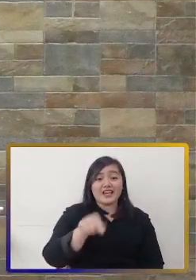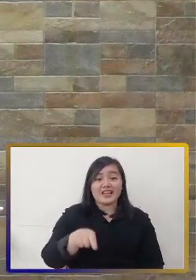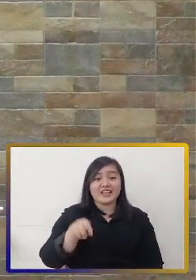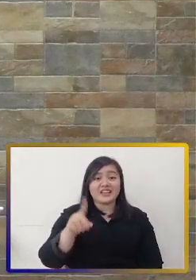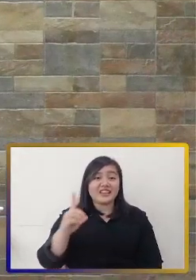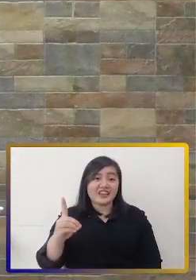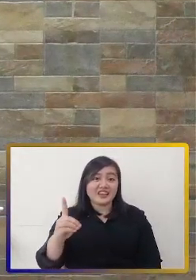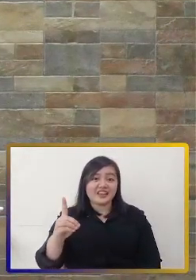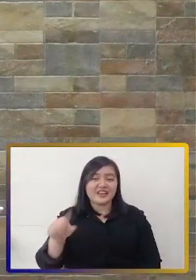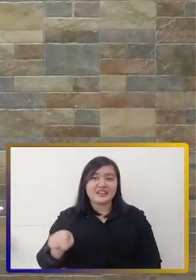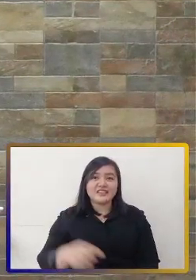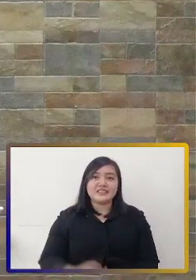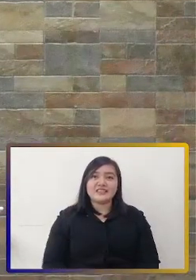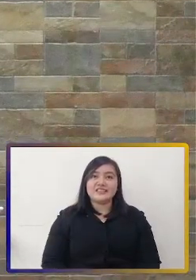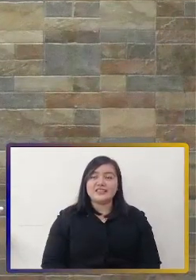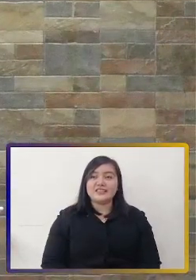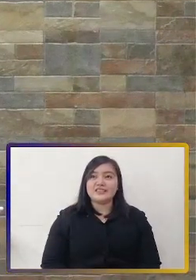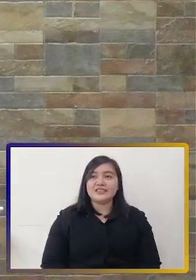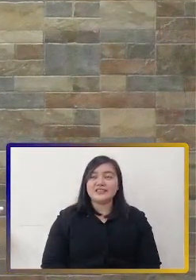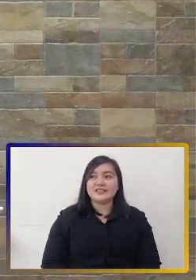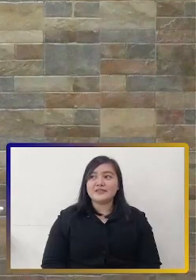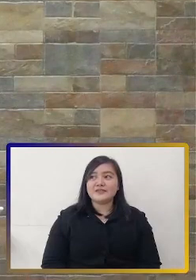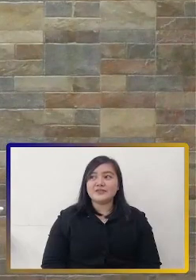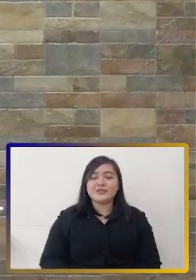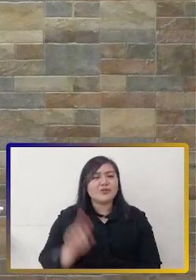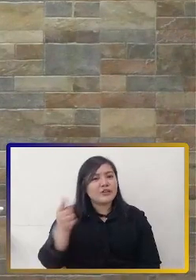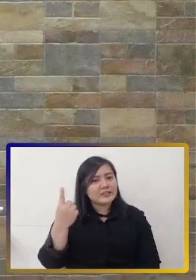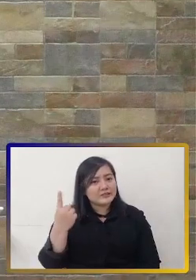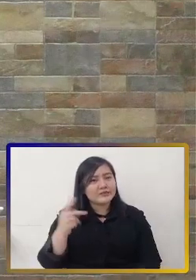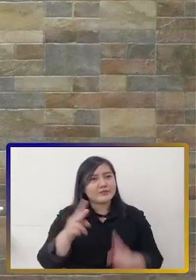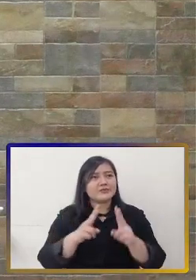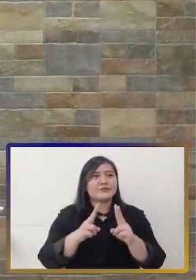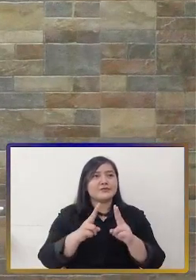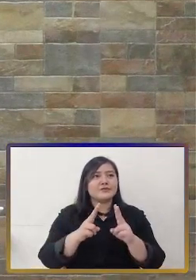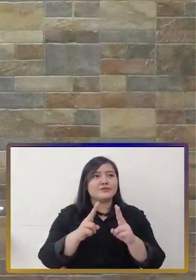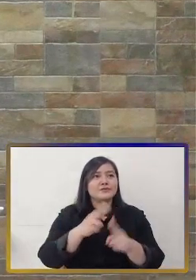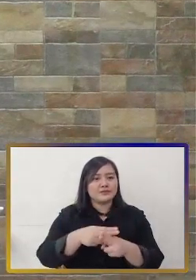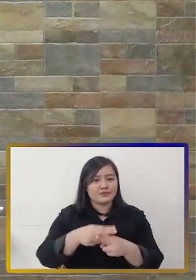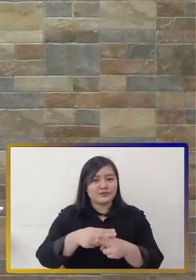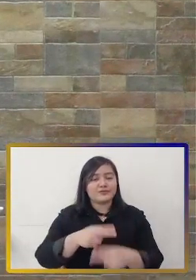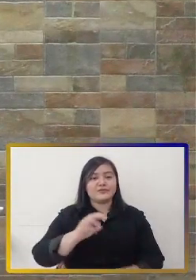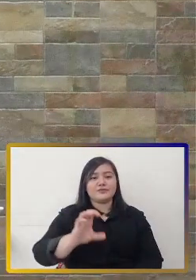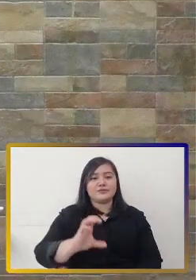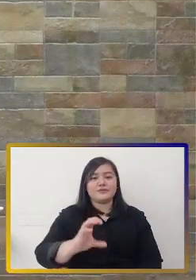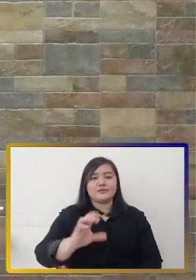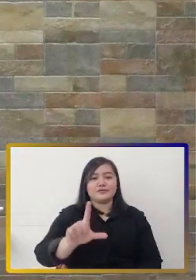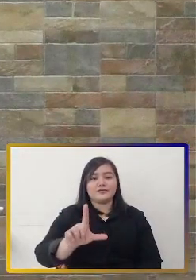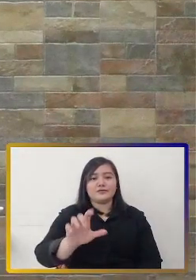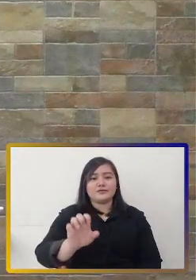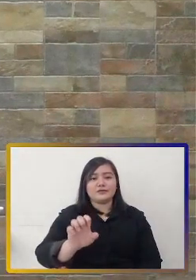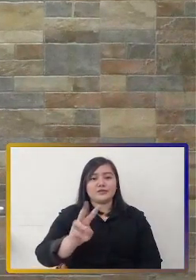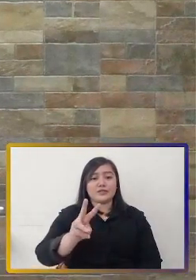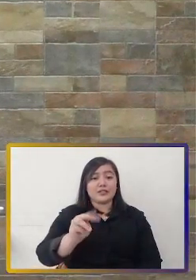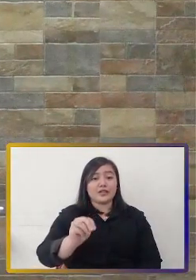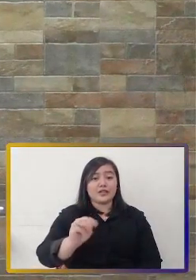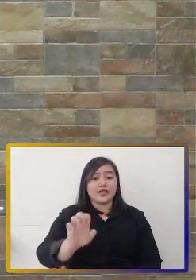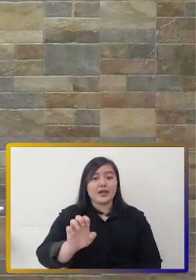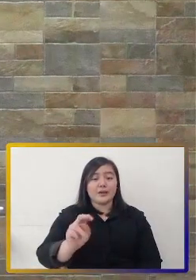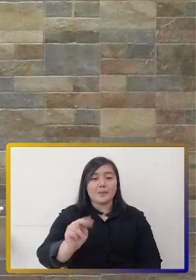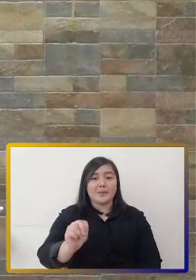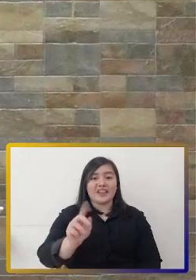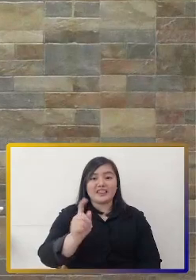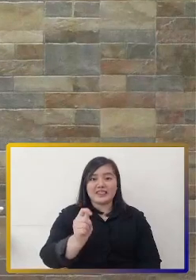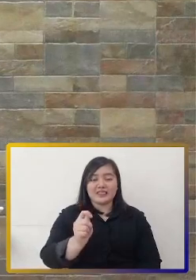kanila, the first one is Clement. Si Clement, mga kapatid. And mga kapatid, si Clement